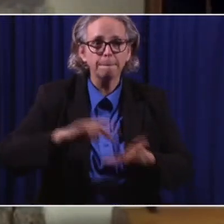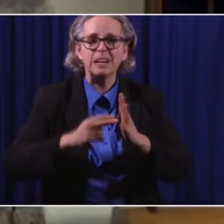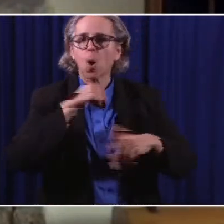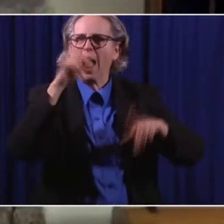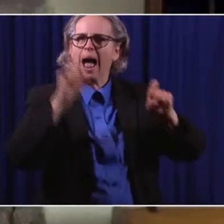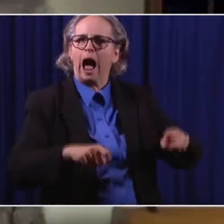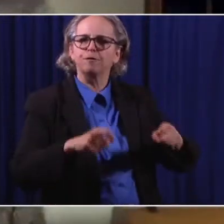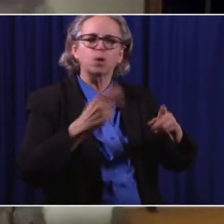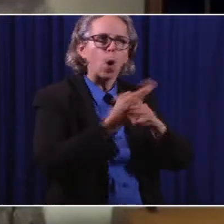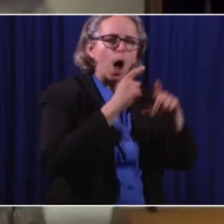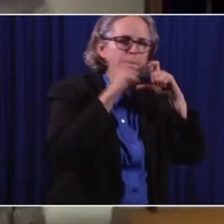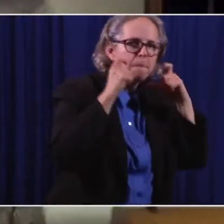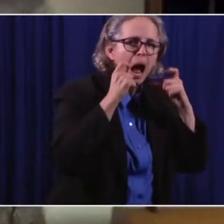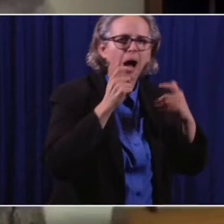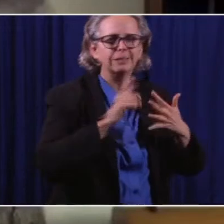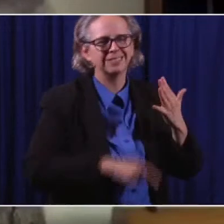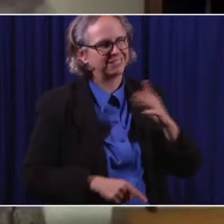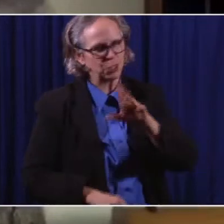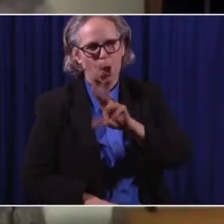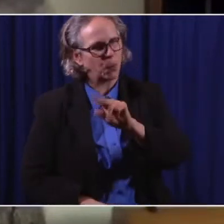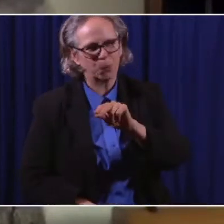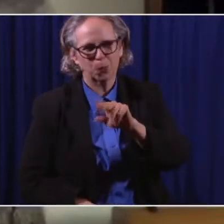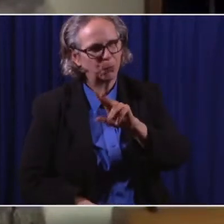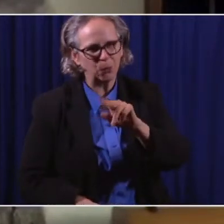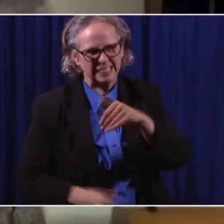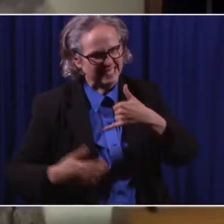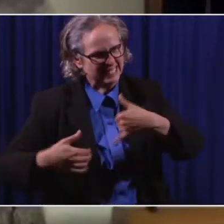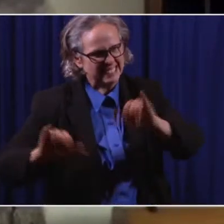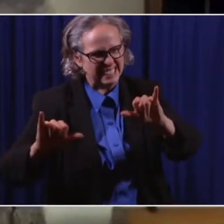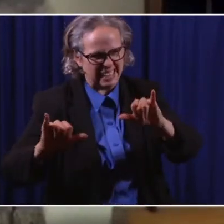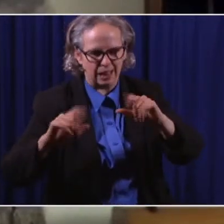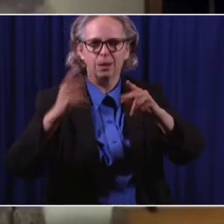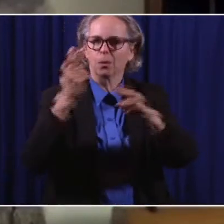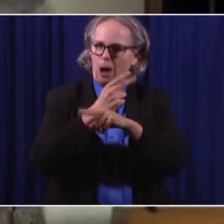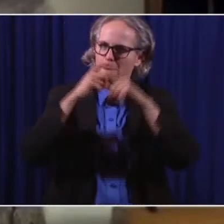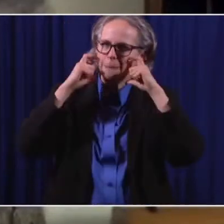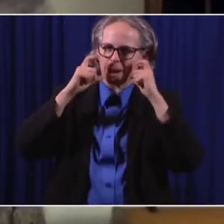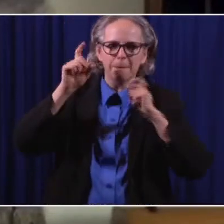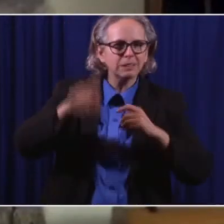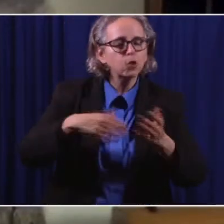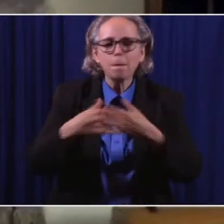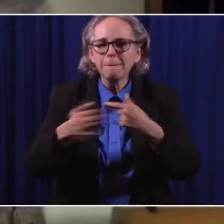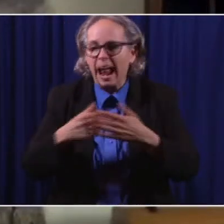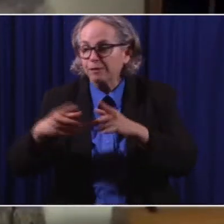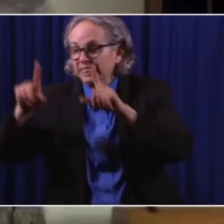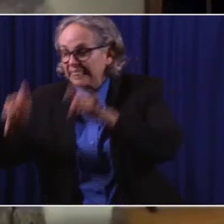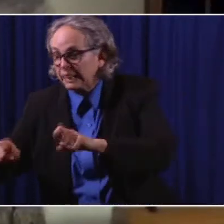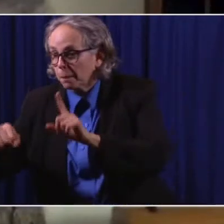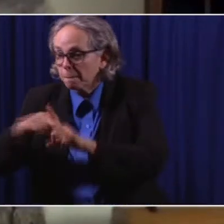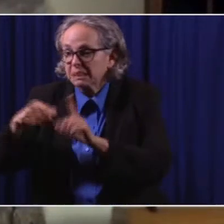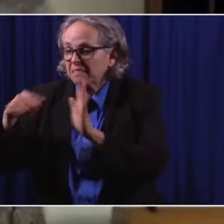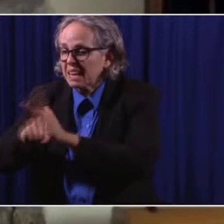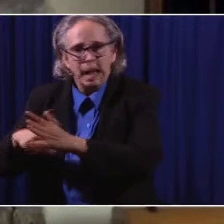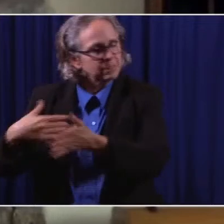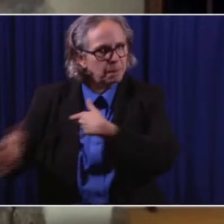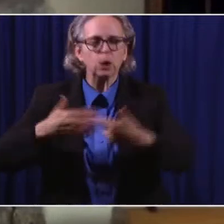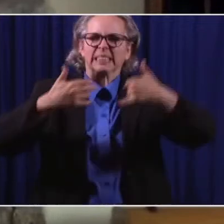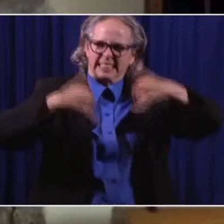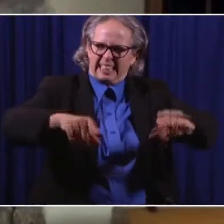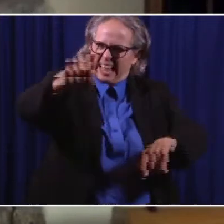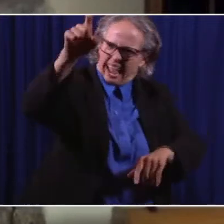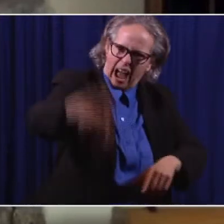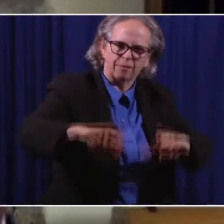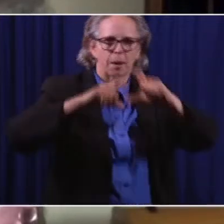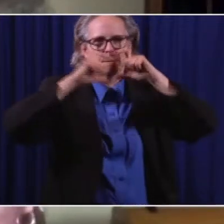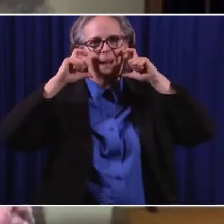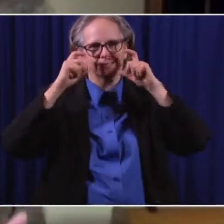mask. Wear a mask. Don't stop wearing a mask. Don't take that mask off just because you've tested negative today. Next